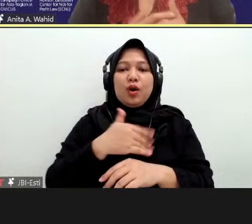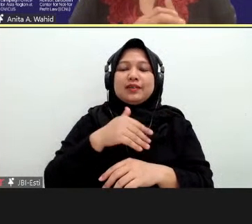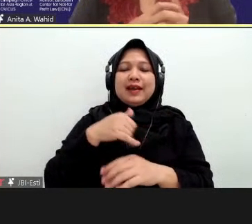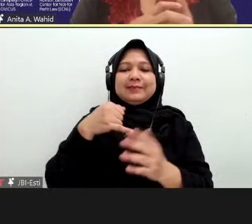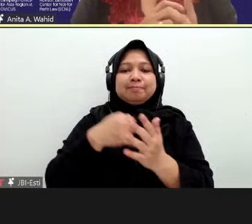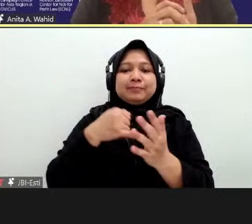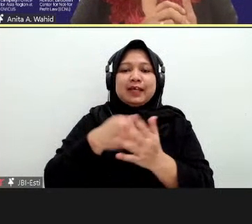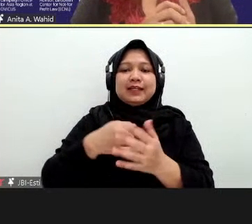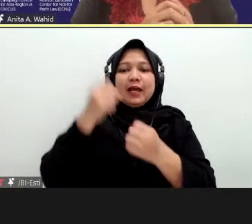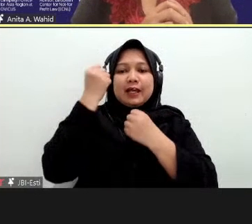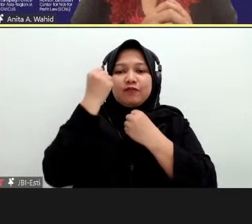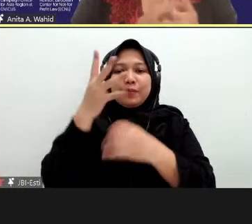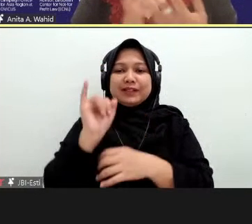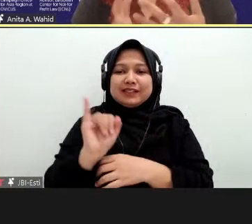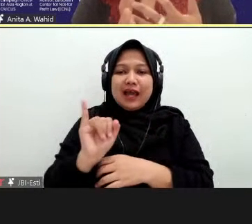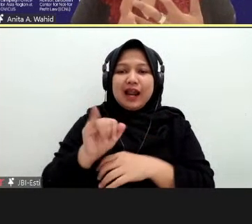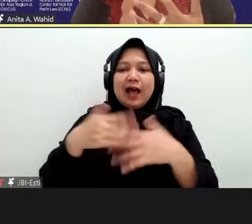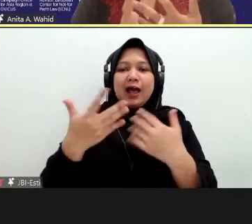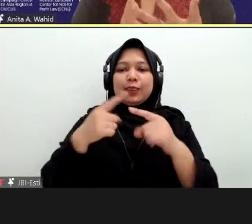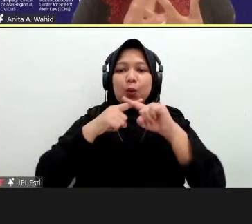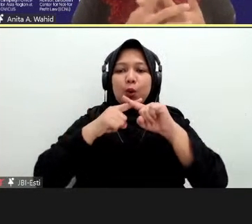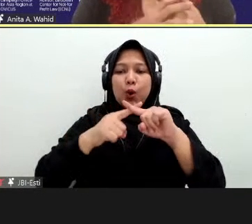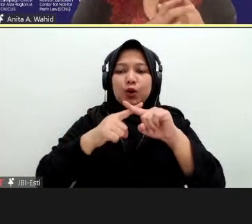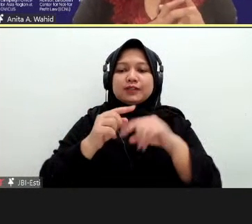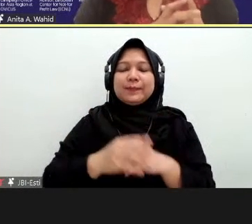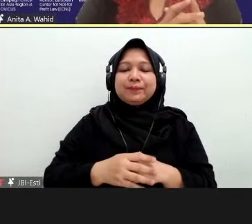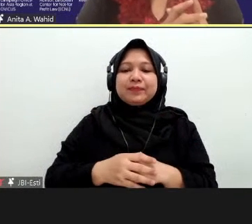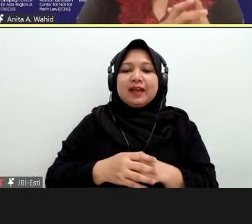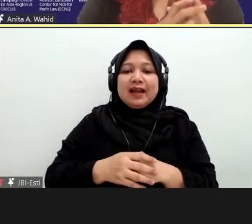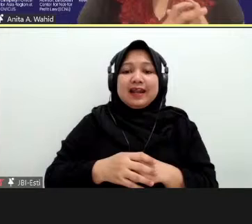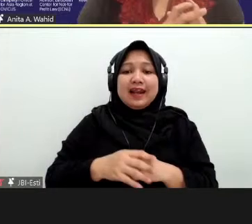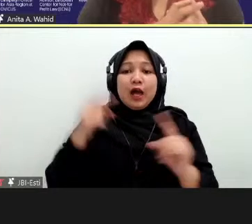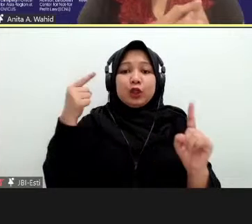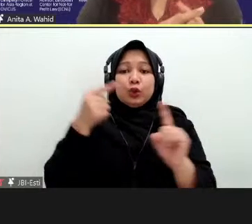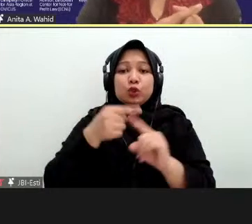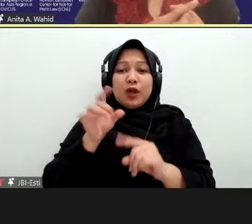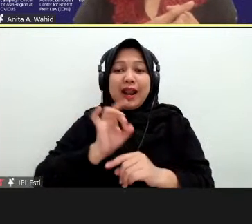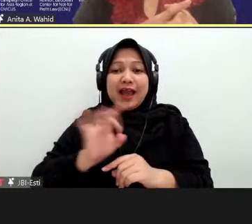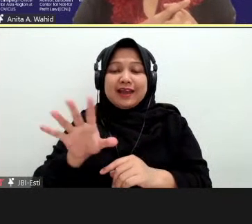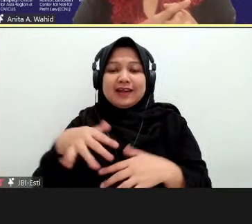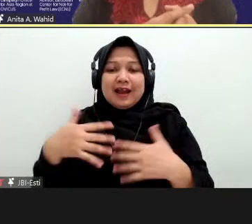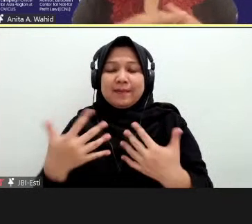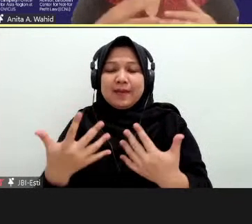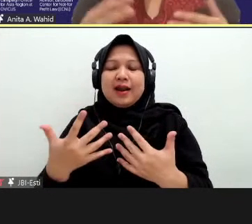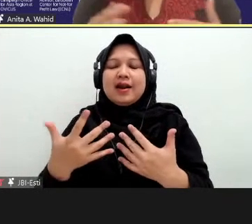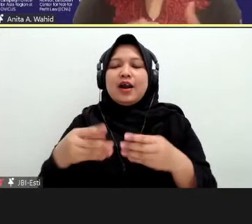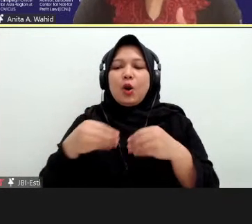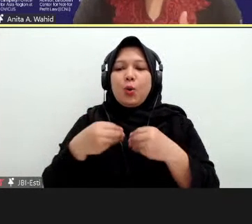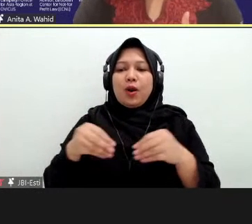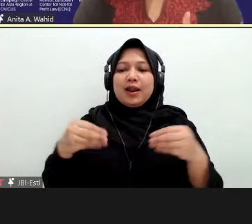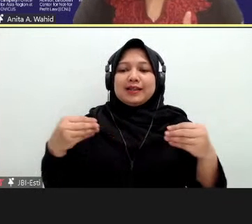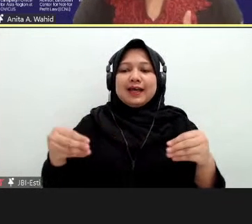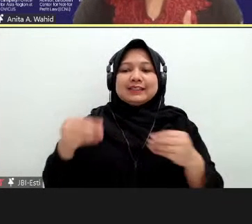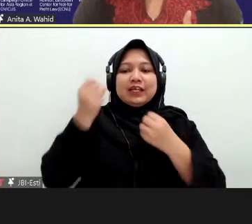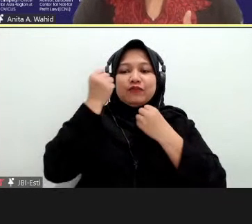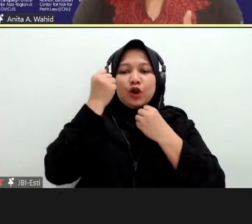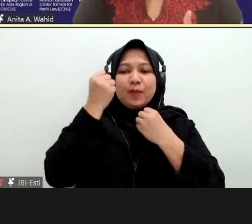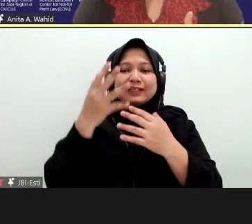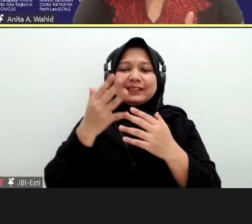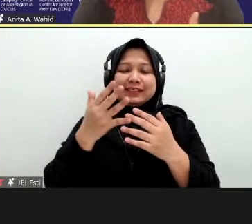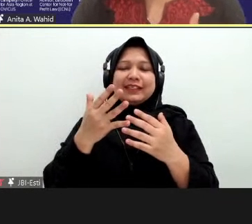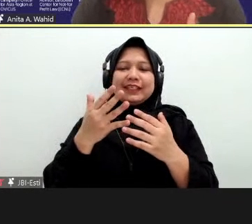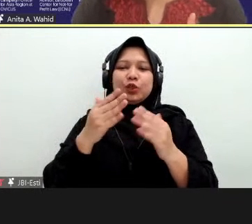utilize or weaponing these informations. The other objective they could achieve as well to decreasing